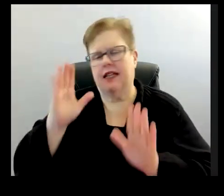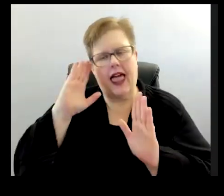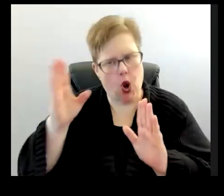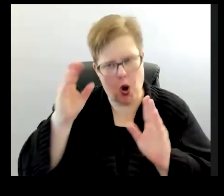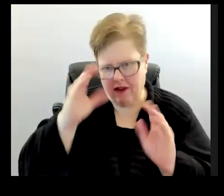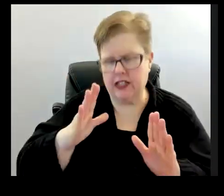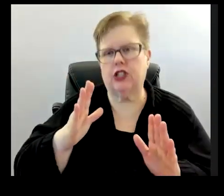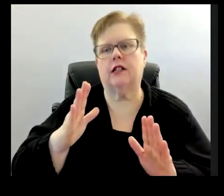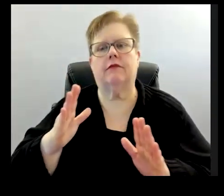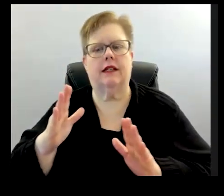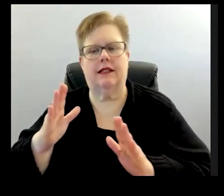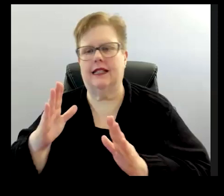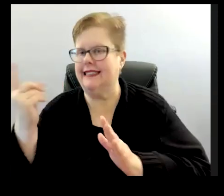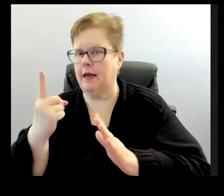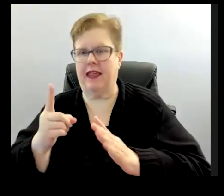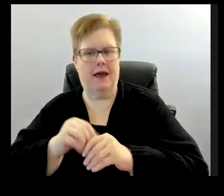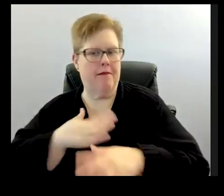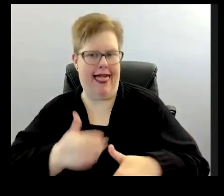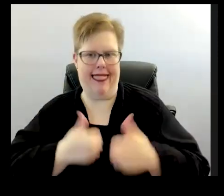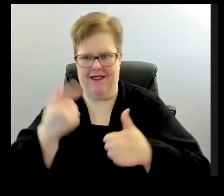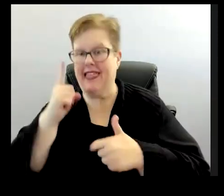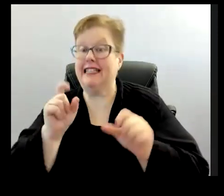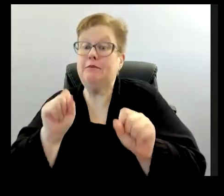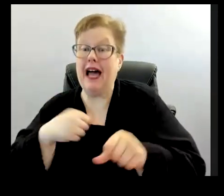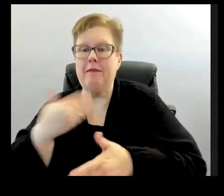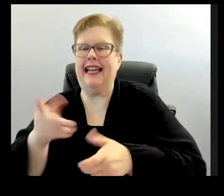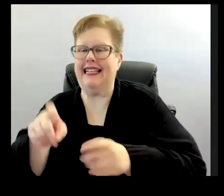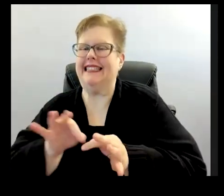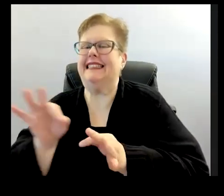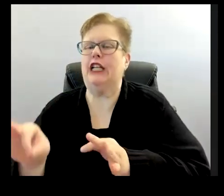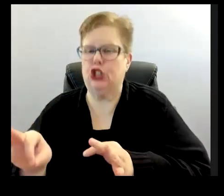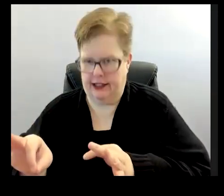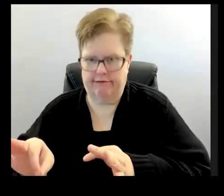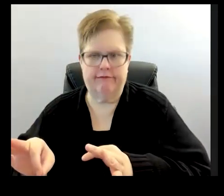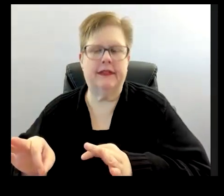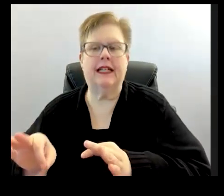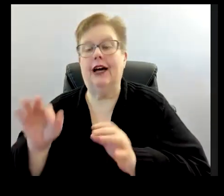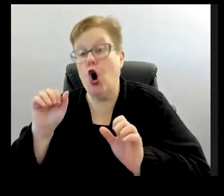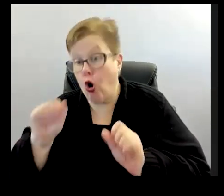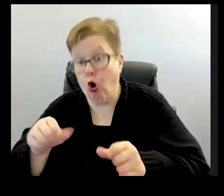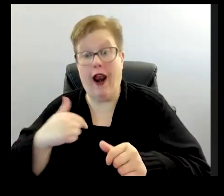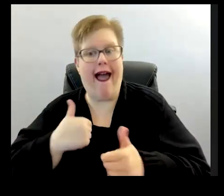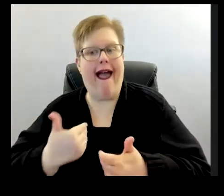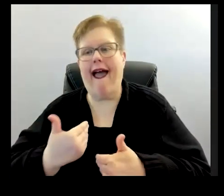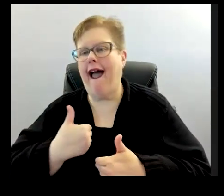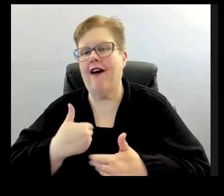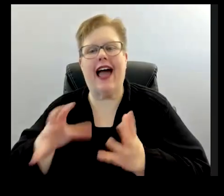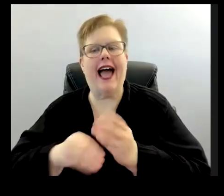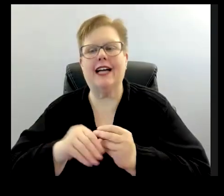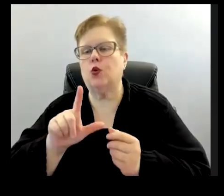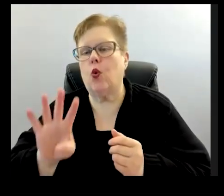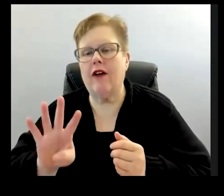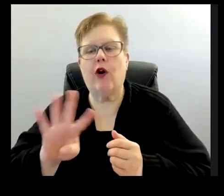professor. There's something going on in my life. I think it's possible I may need an extension. Could I have an extra